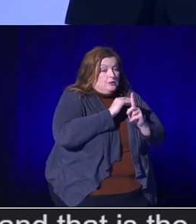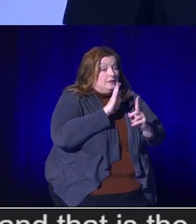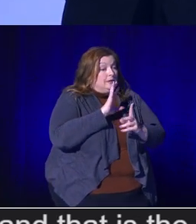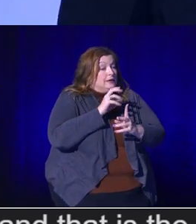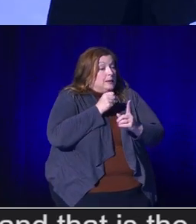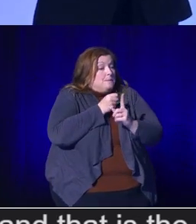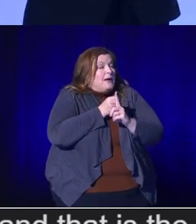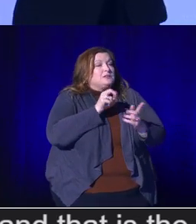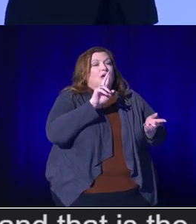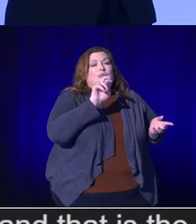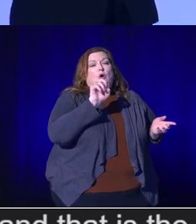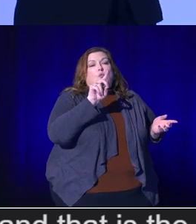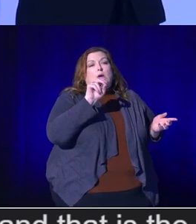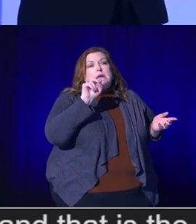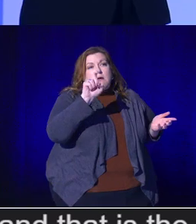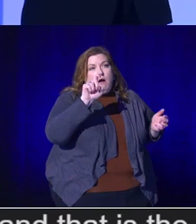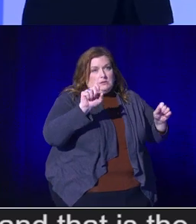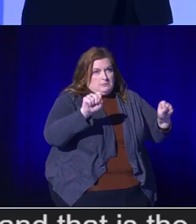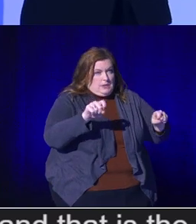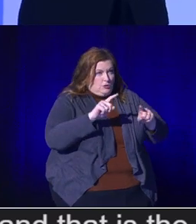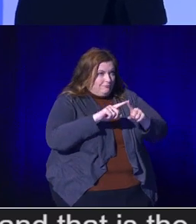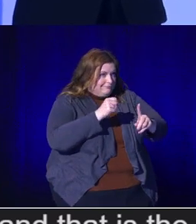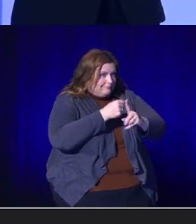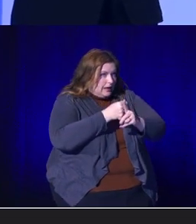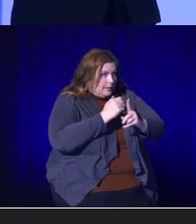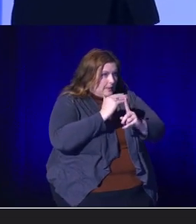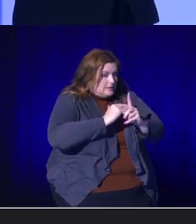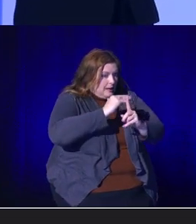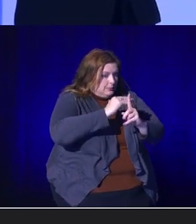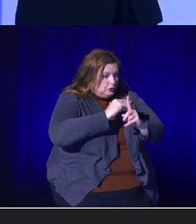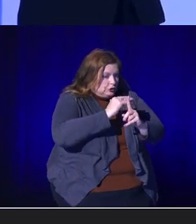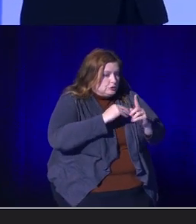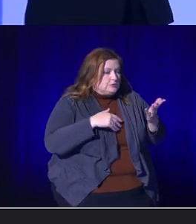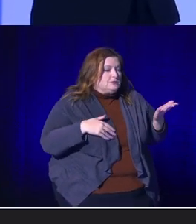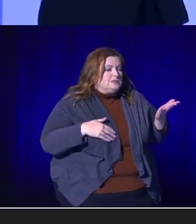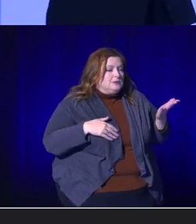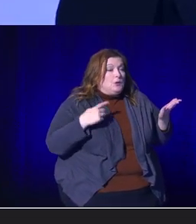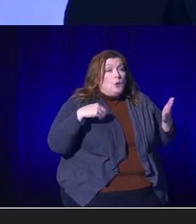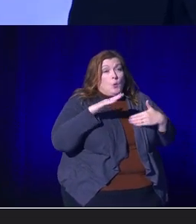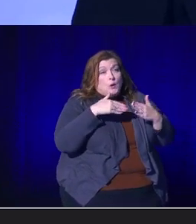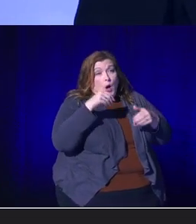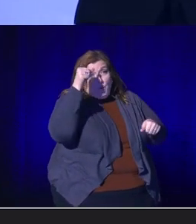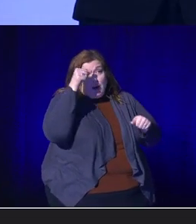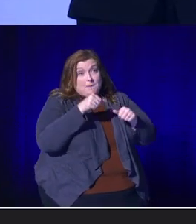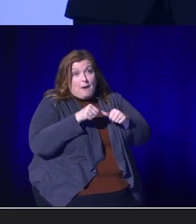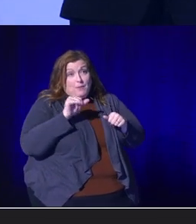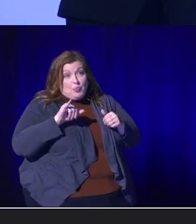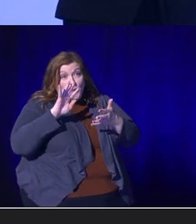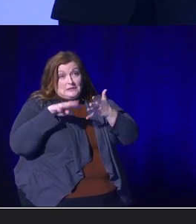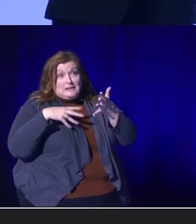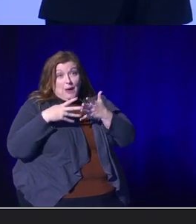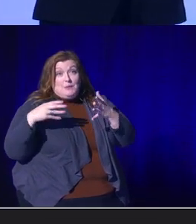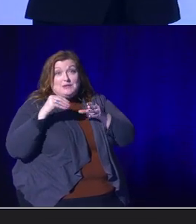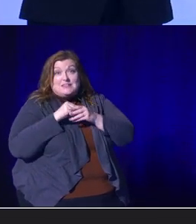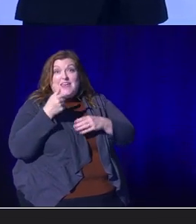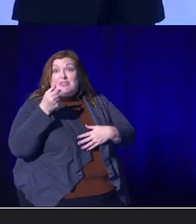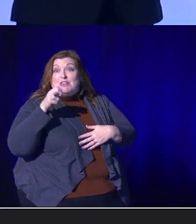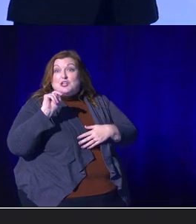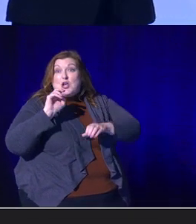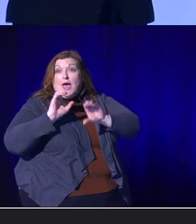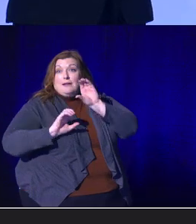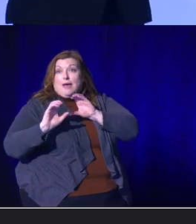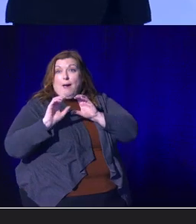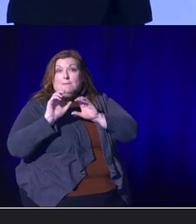impacted by temperature. And we all kind of remember those standard redox potential tables in our Gen Chem textbooks. They're very sensitive